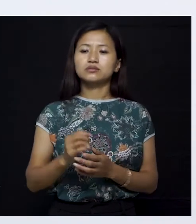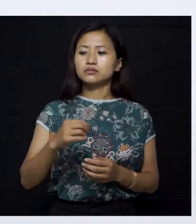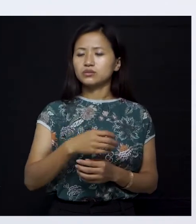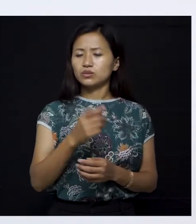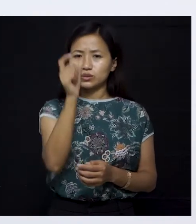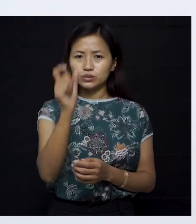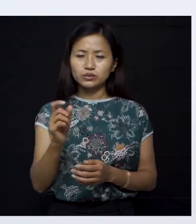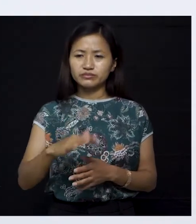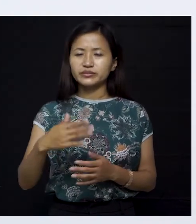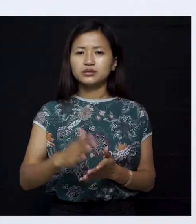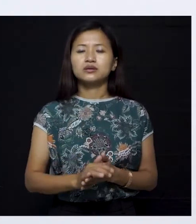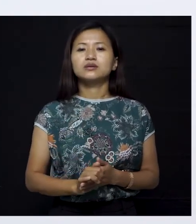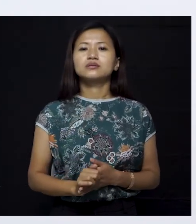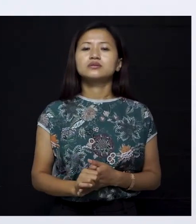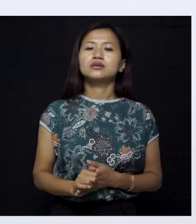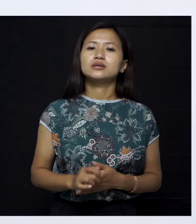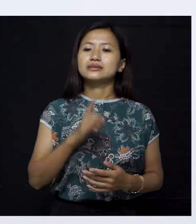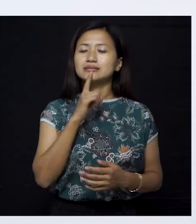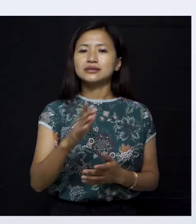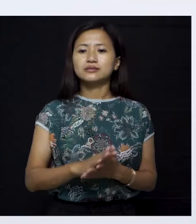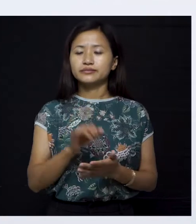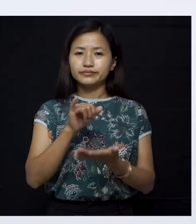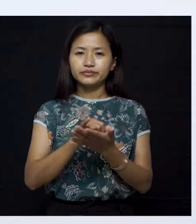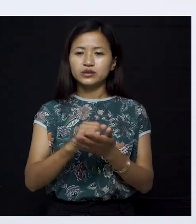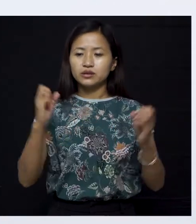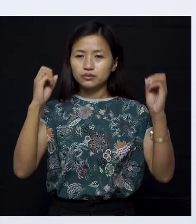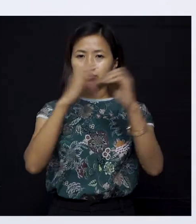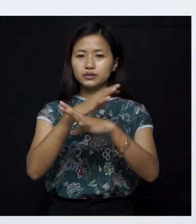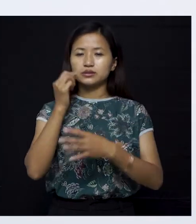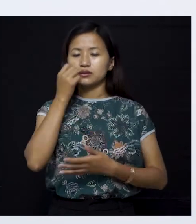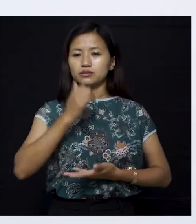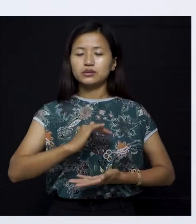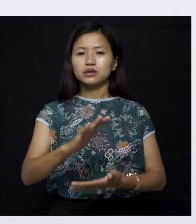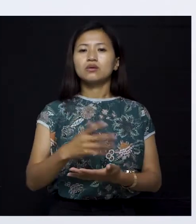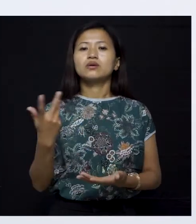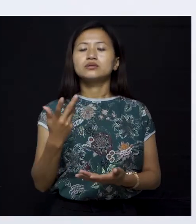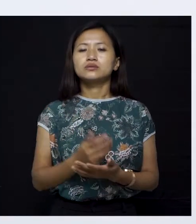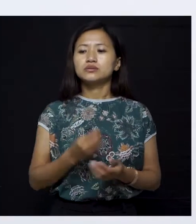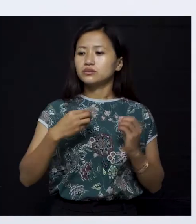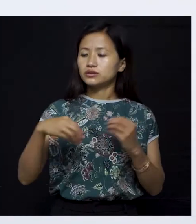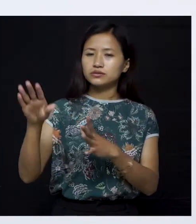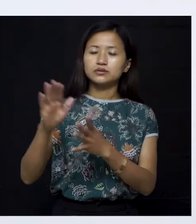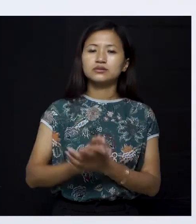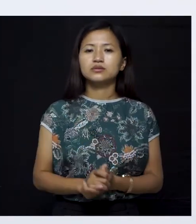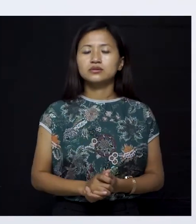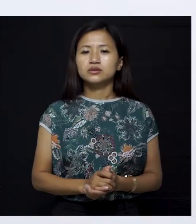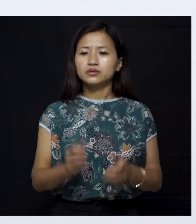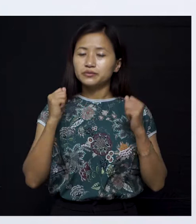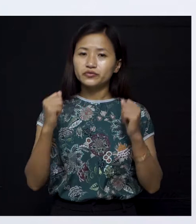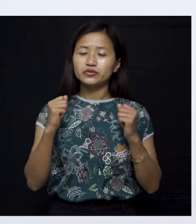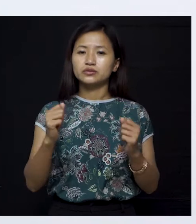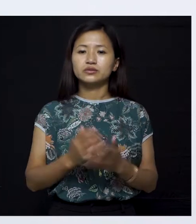And so the girls were not happy with the mother for saying that. Instead of blessing our brother, why did you just say that and leave him? It would be a very